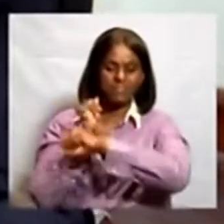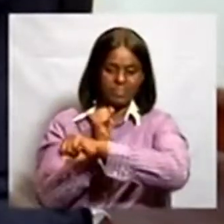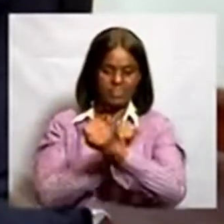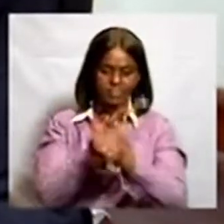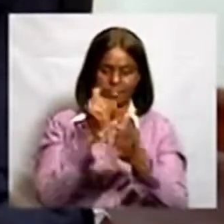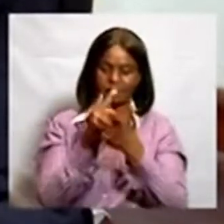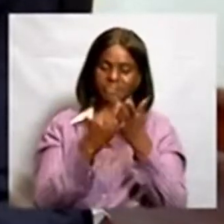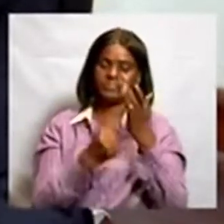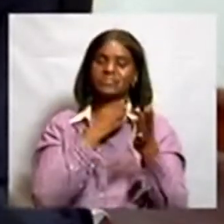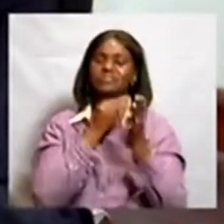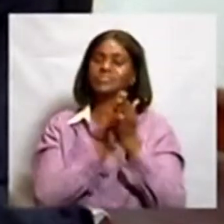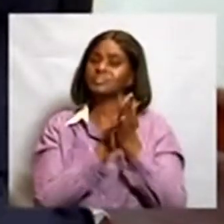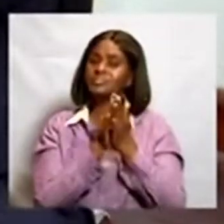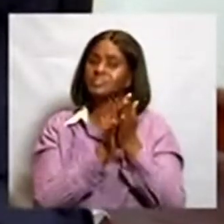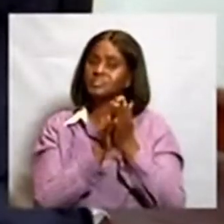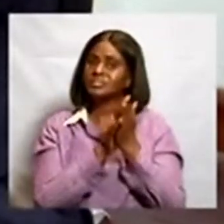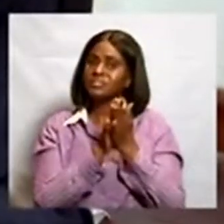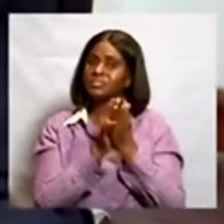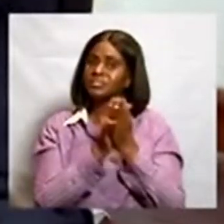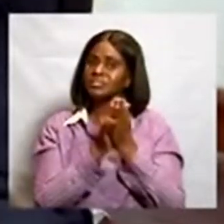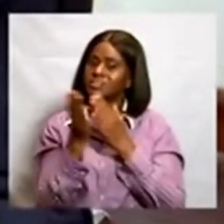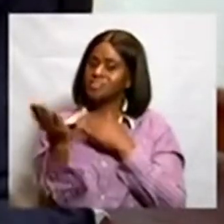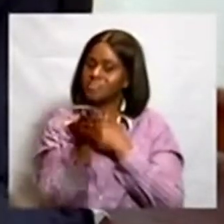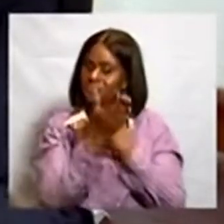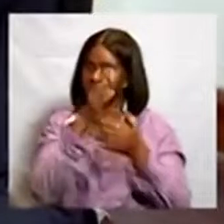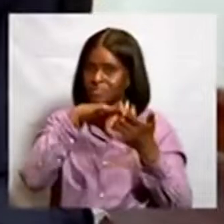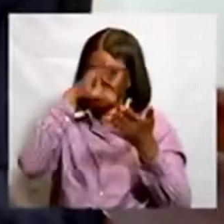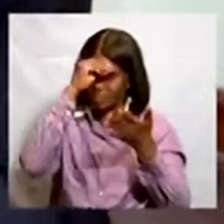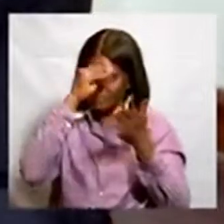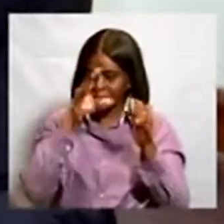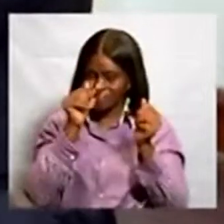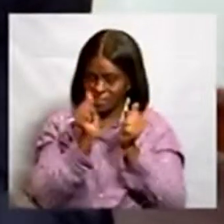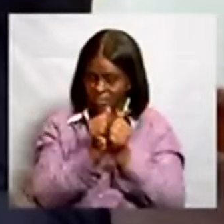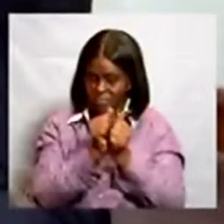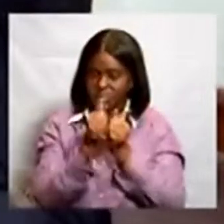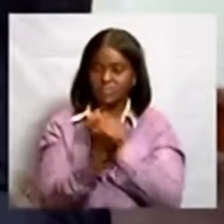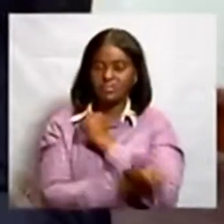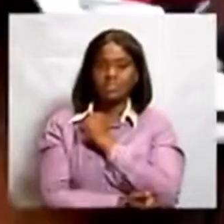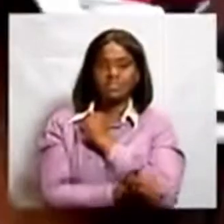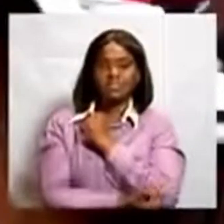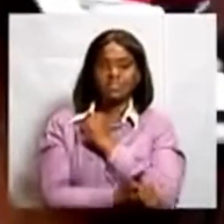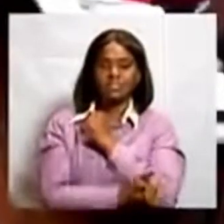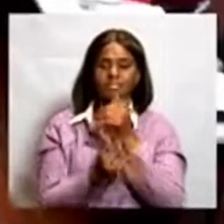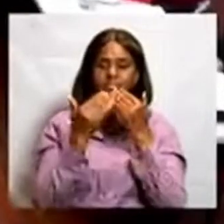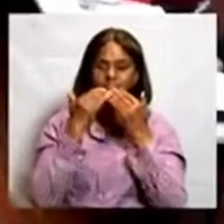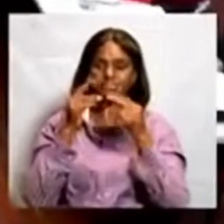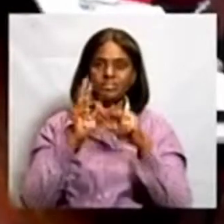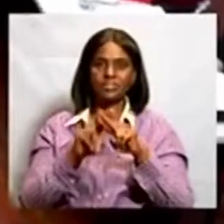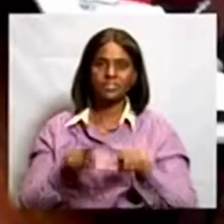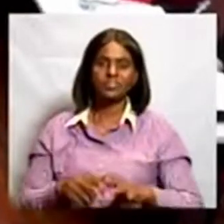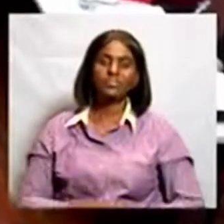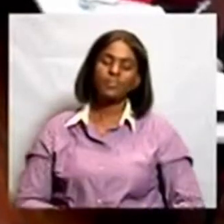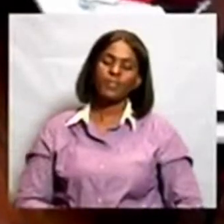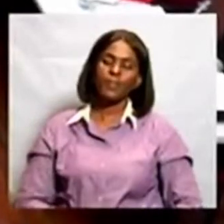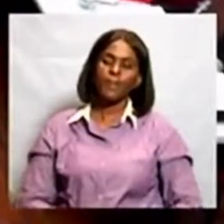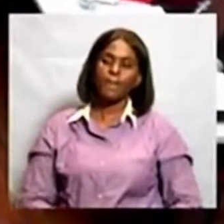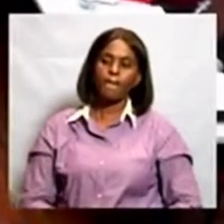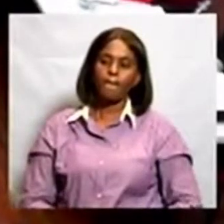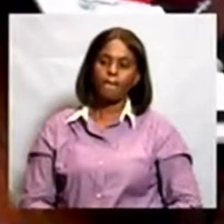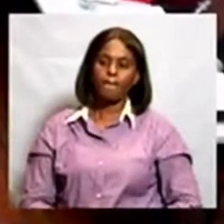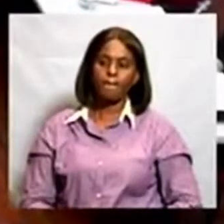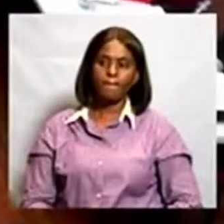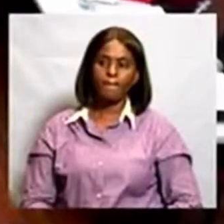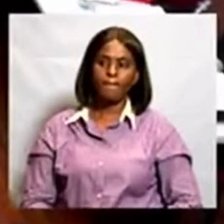the interest of the learners and the country. Thank you, Chair.